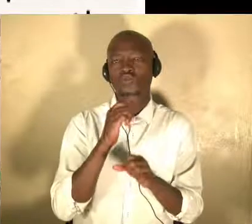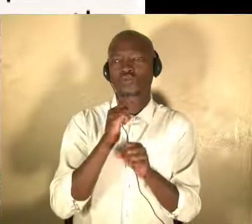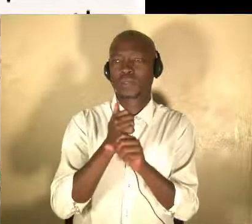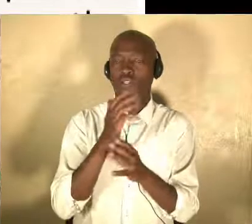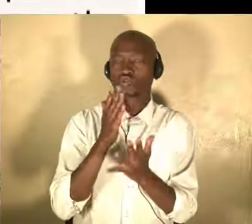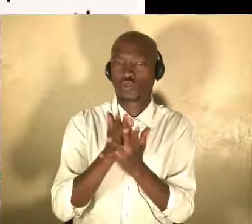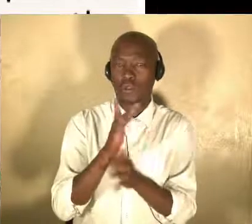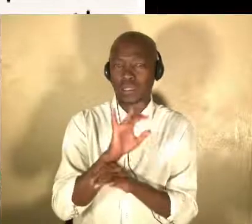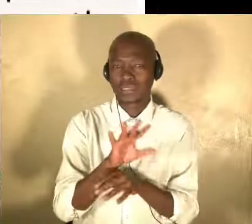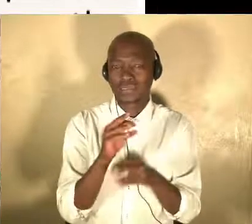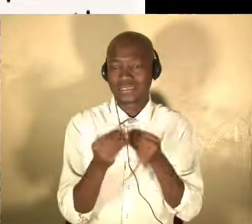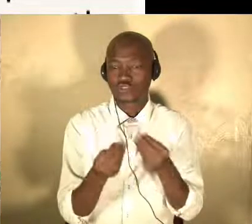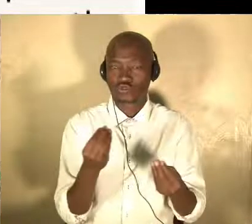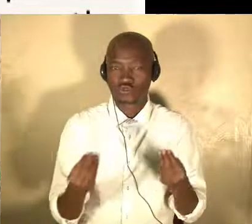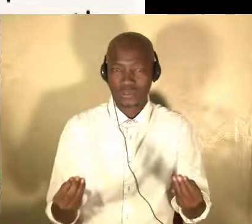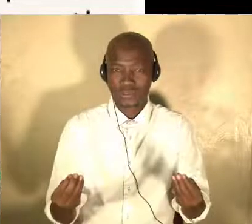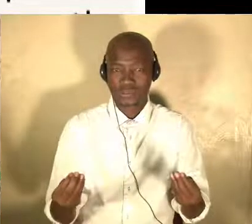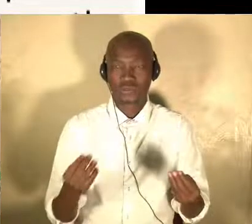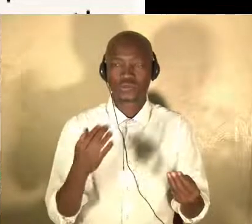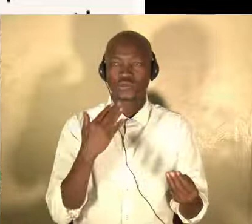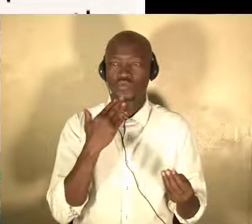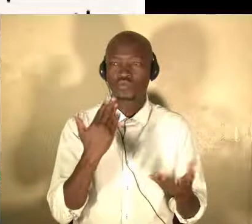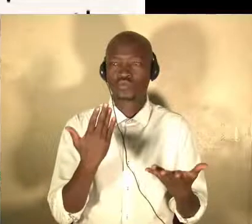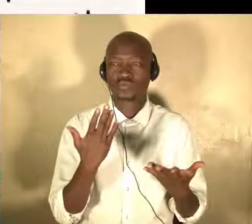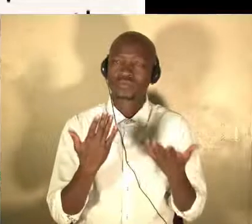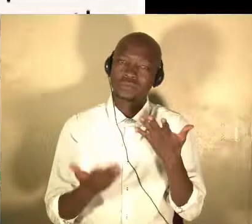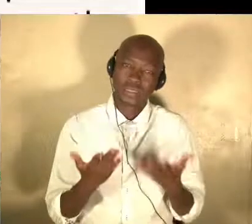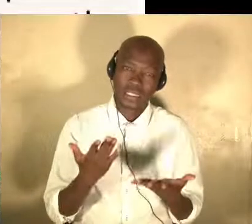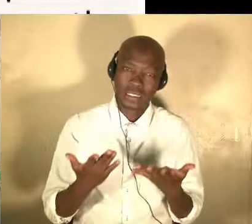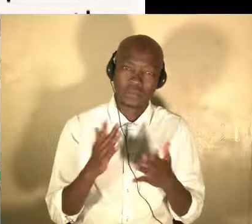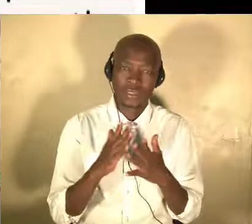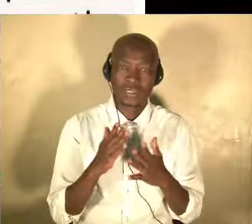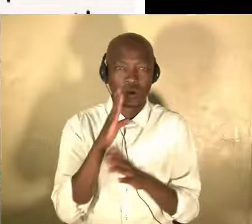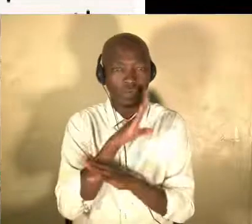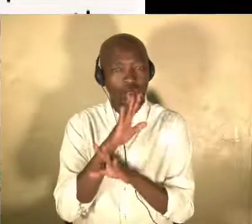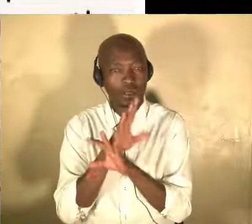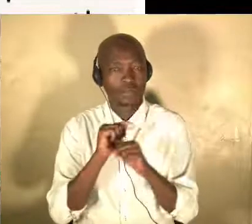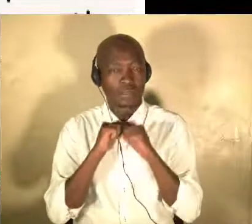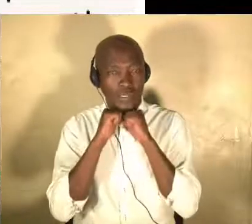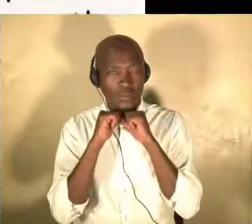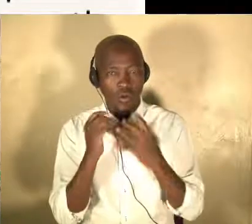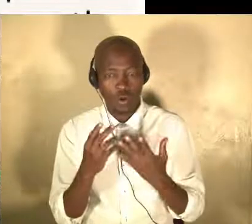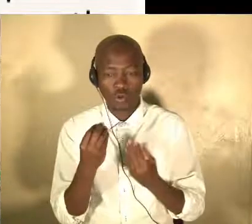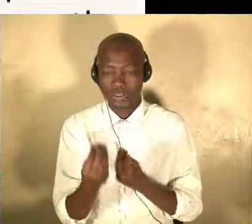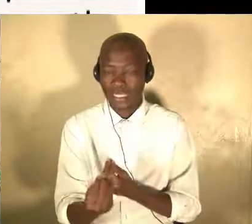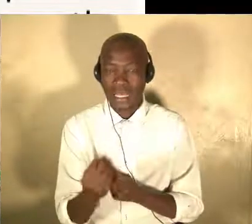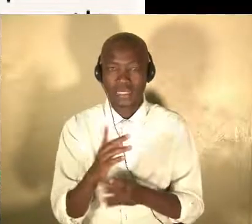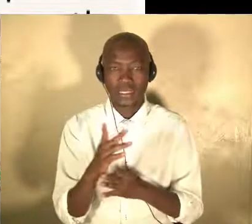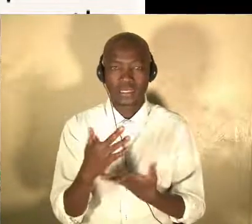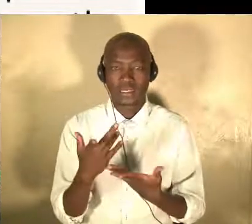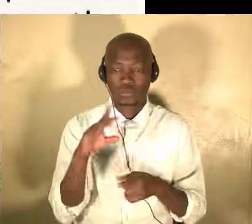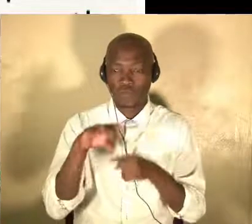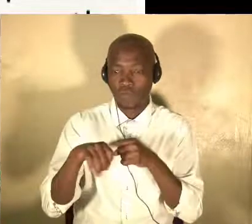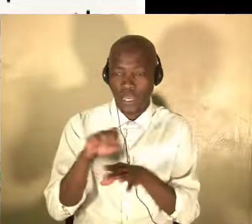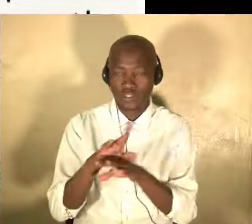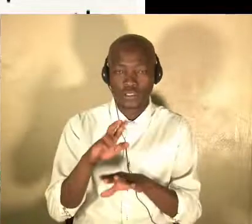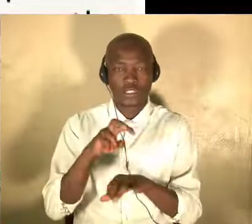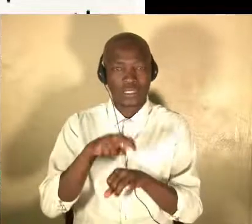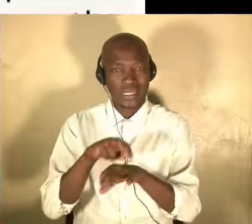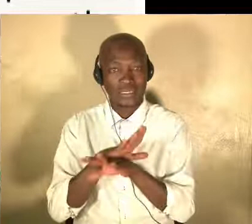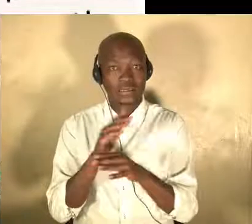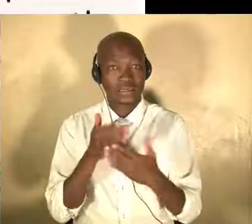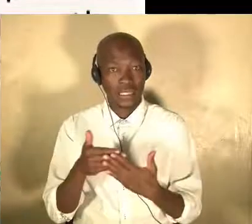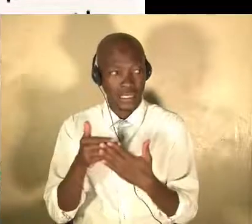the children who may be orphaned or abandoned, or any other child who's found to be in need of care and